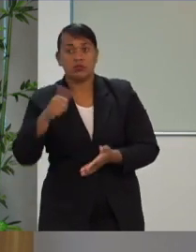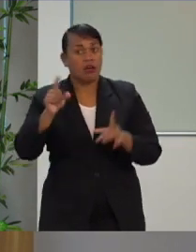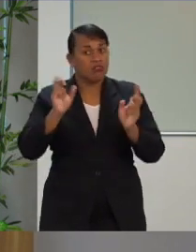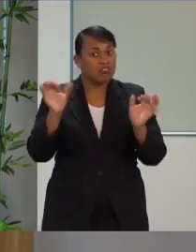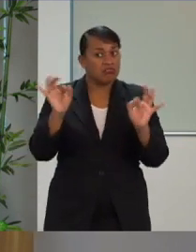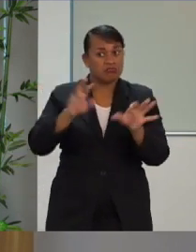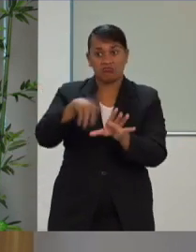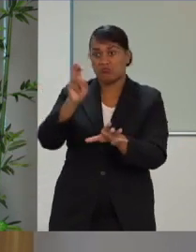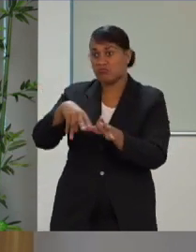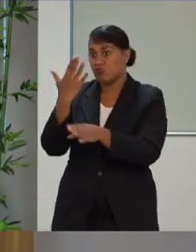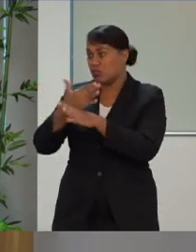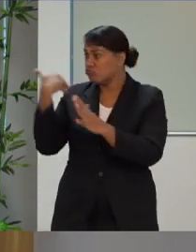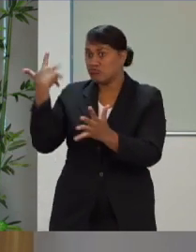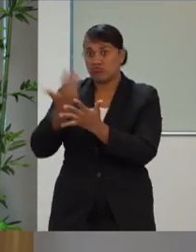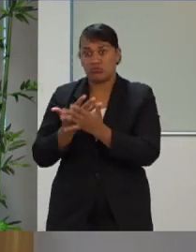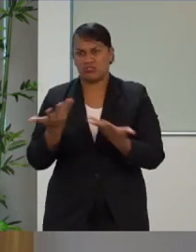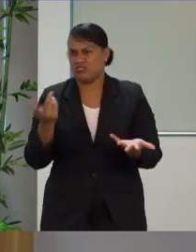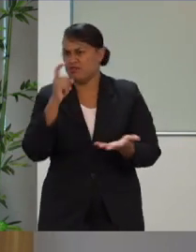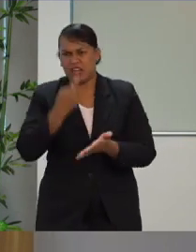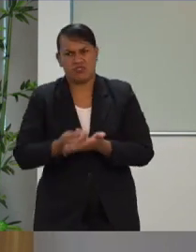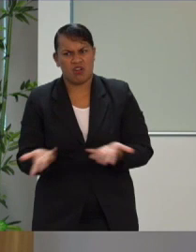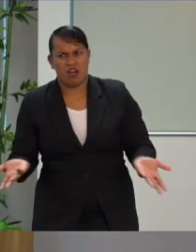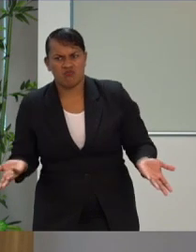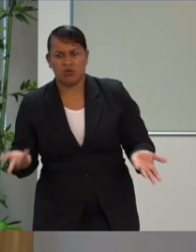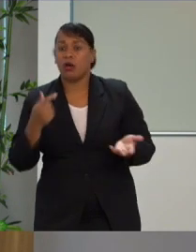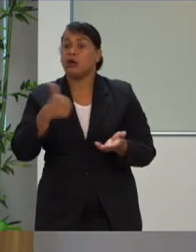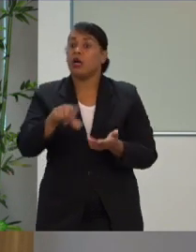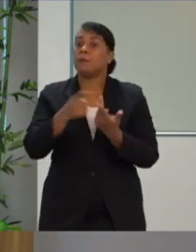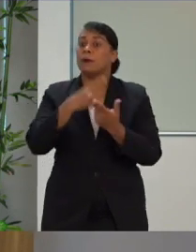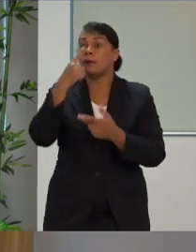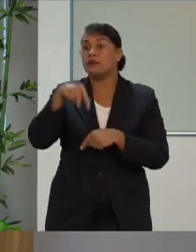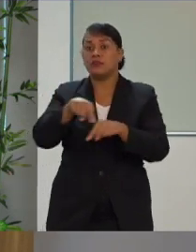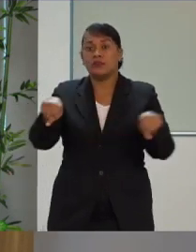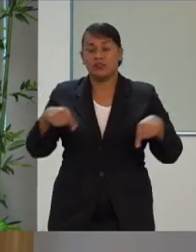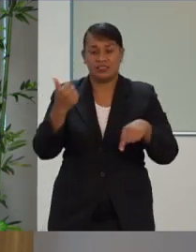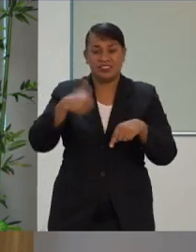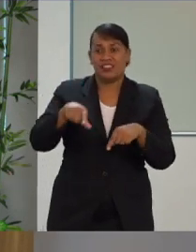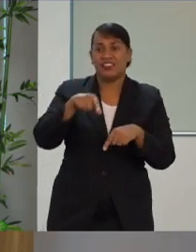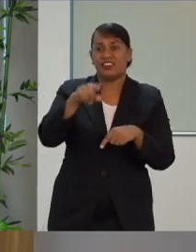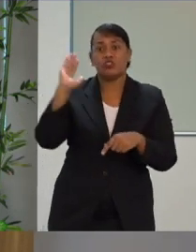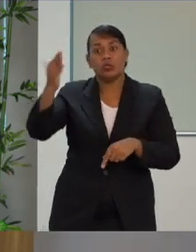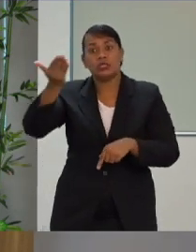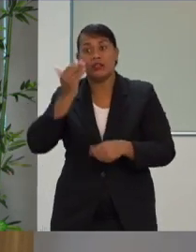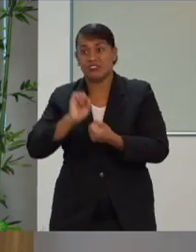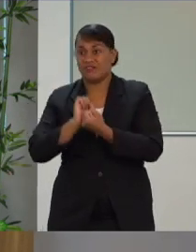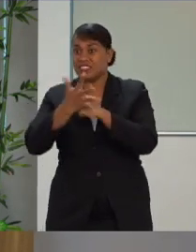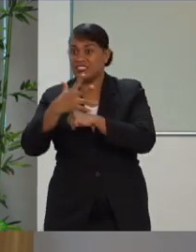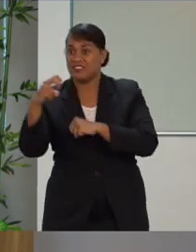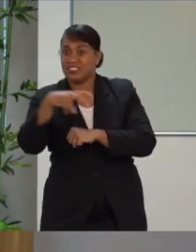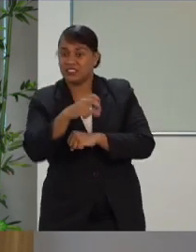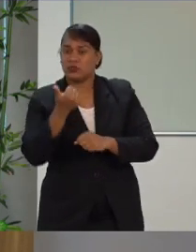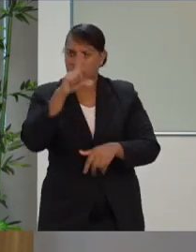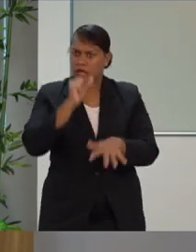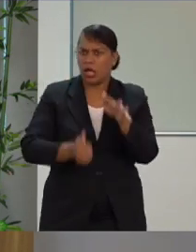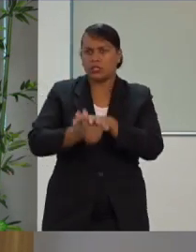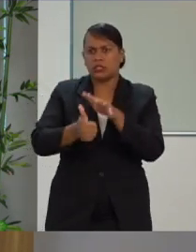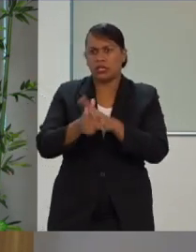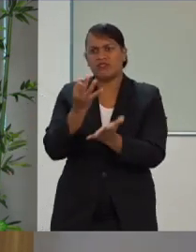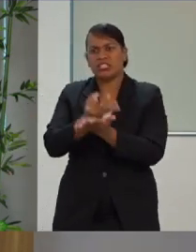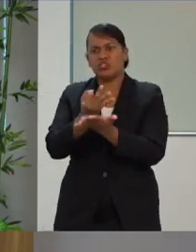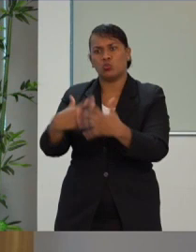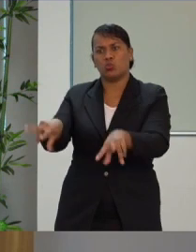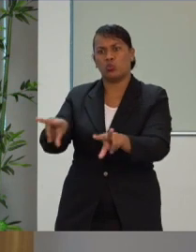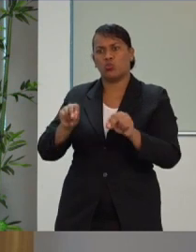respect of them being paid. Those people, of course, because as a result of COVID-19, are able to access funds from